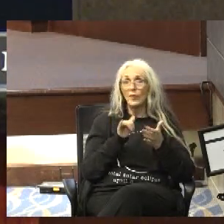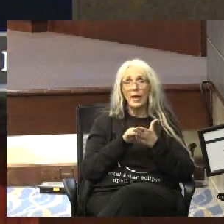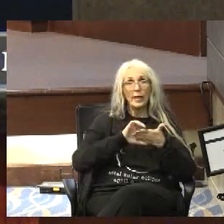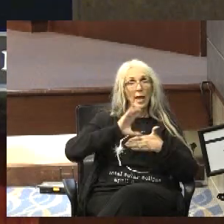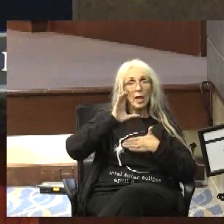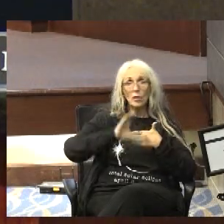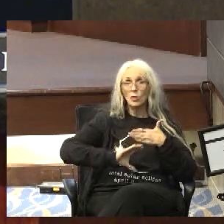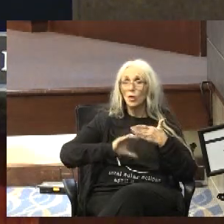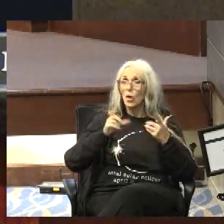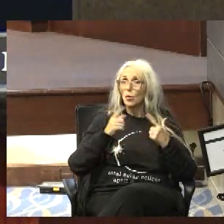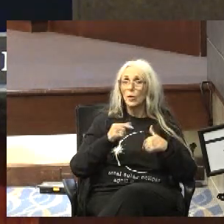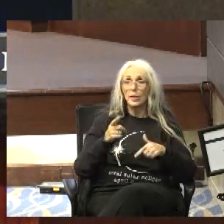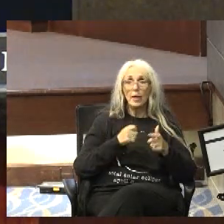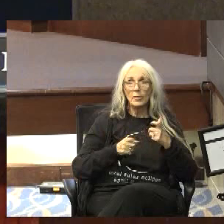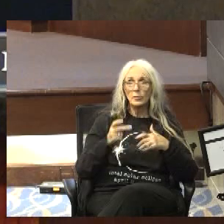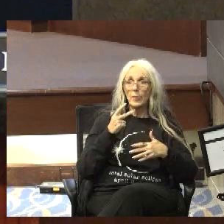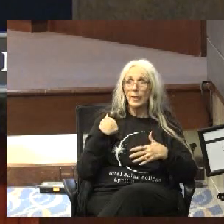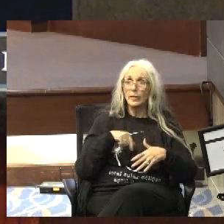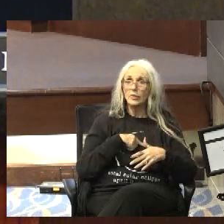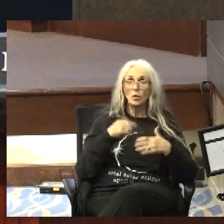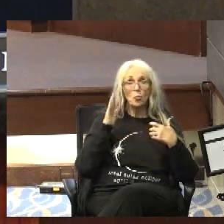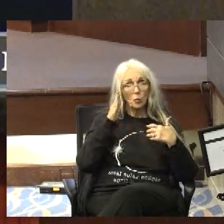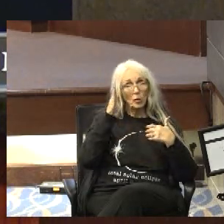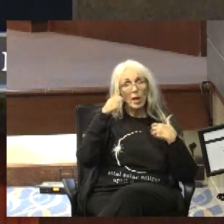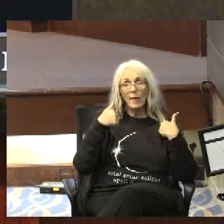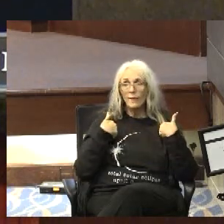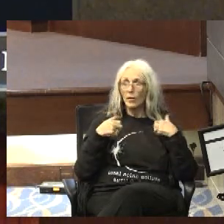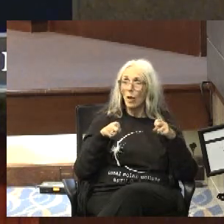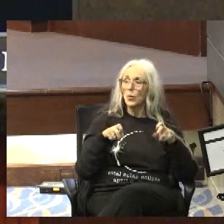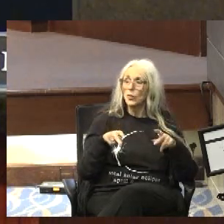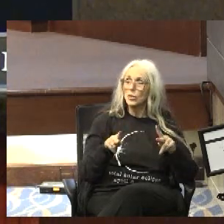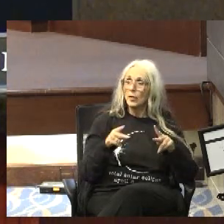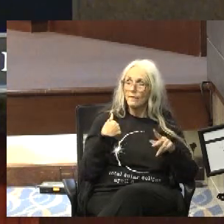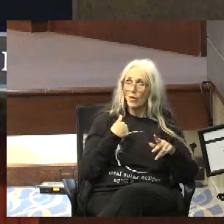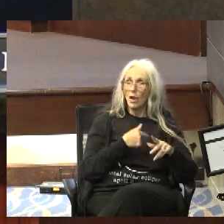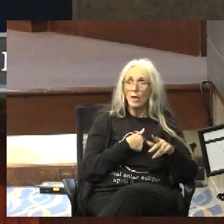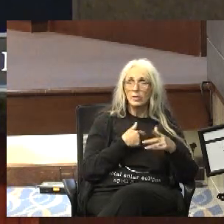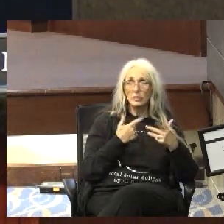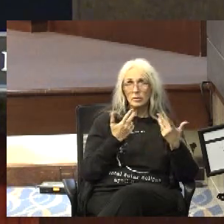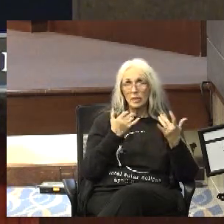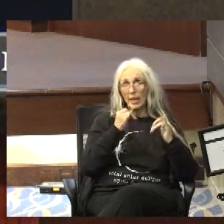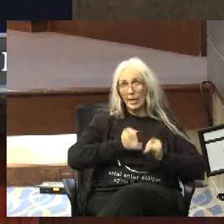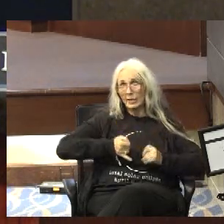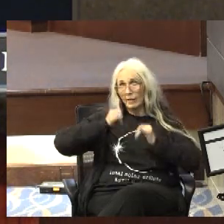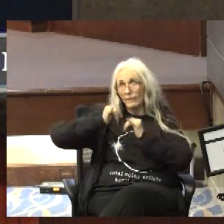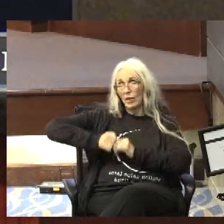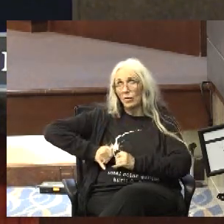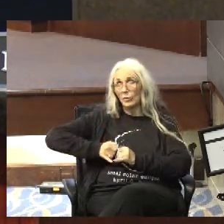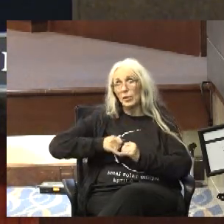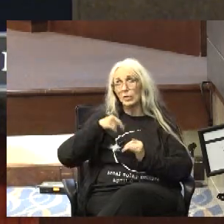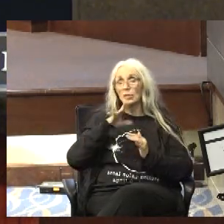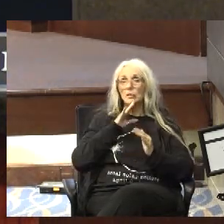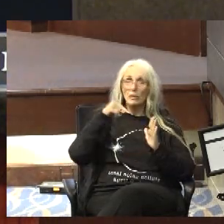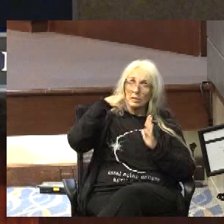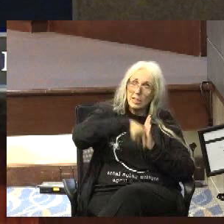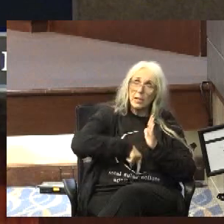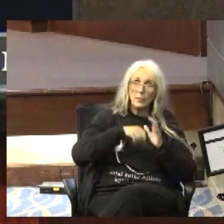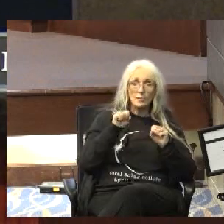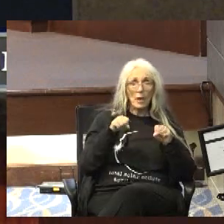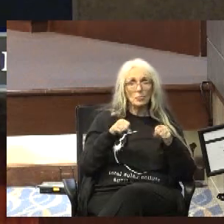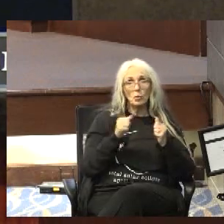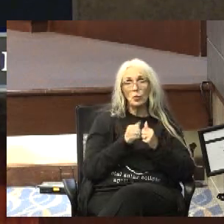of when it comes back to us, there'll be opportunities for us to go as individually as deep as we want to with staff to make sure